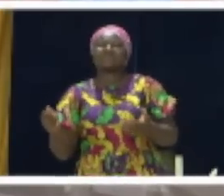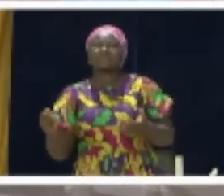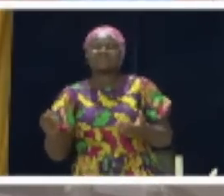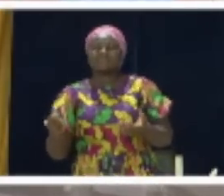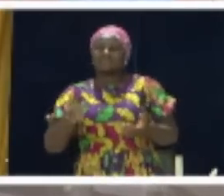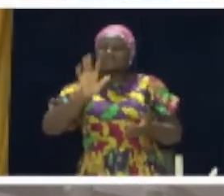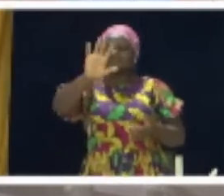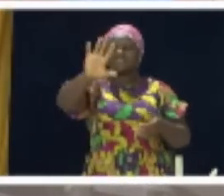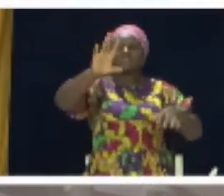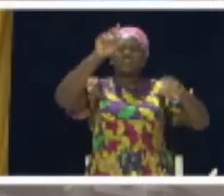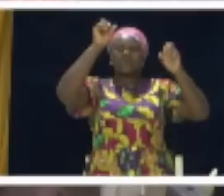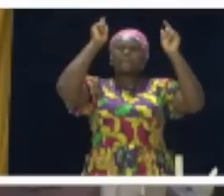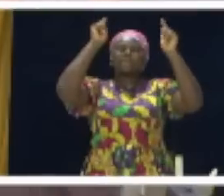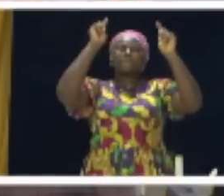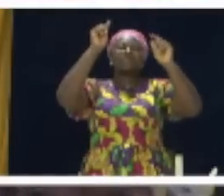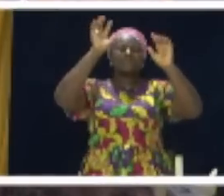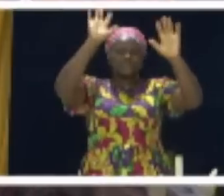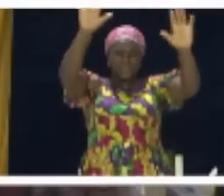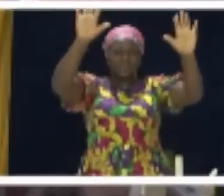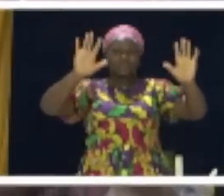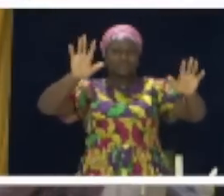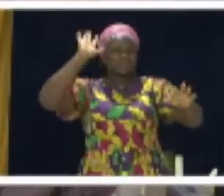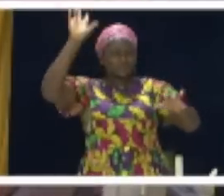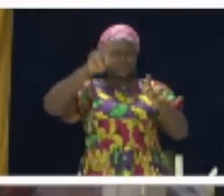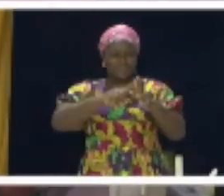your miracles will begin.